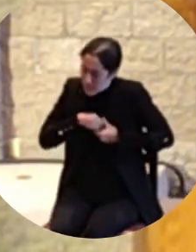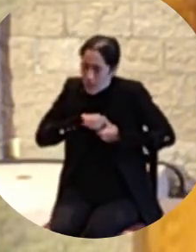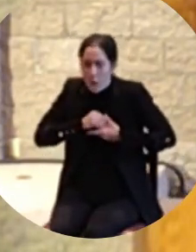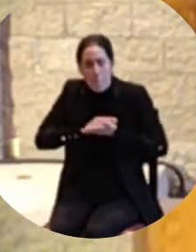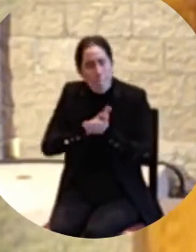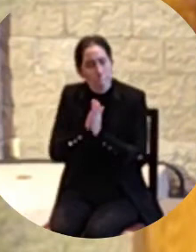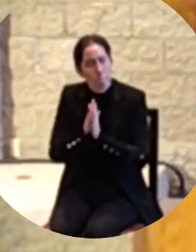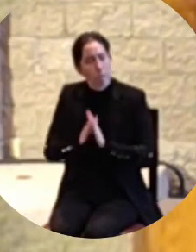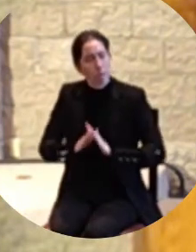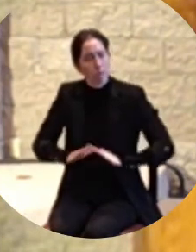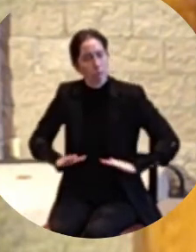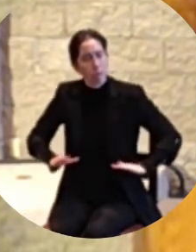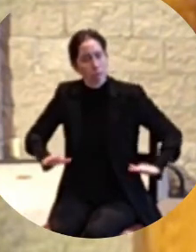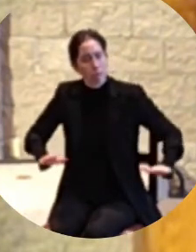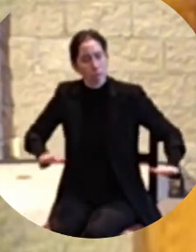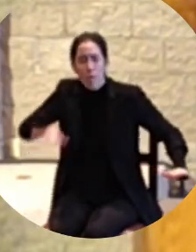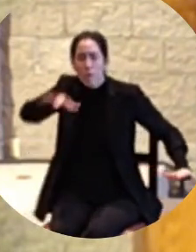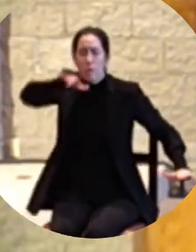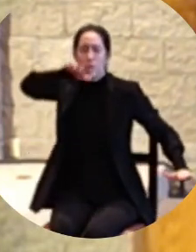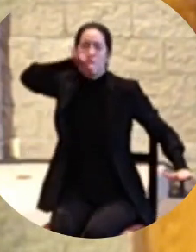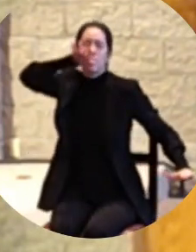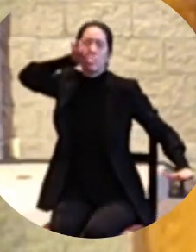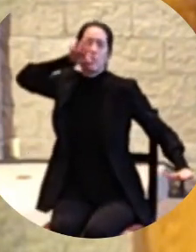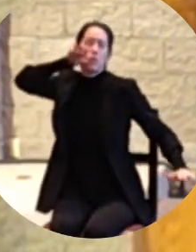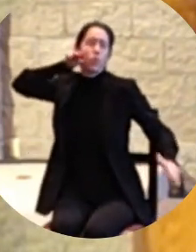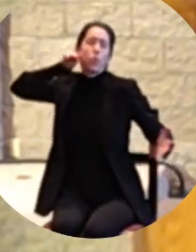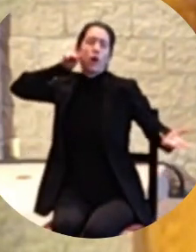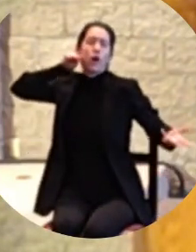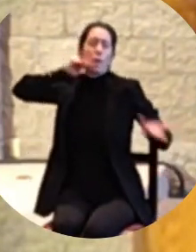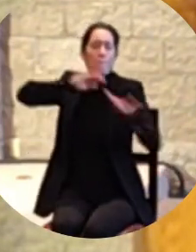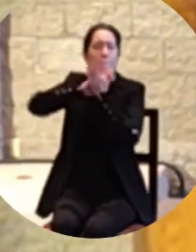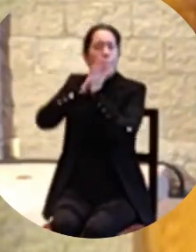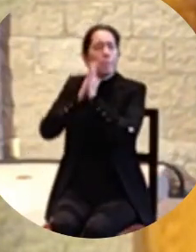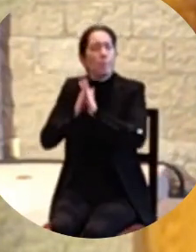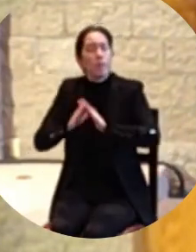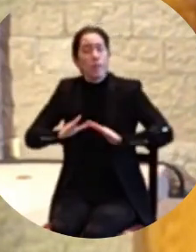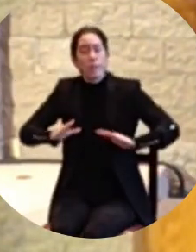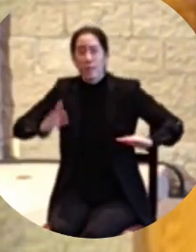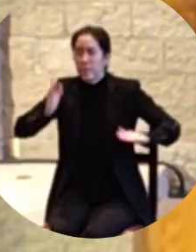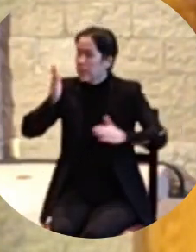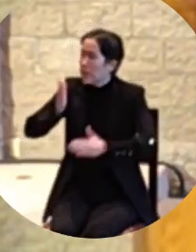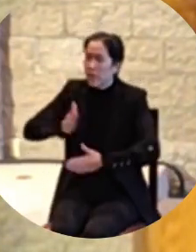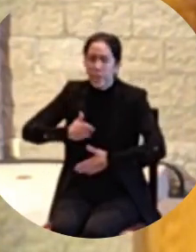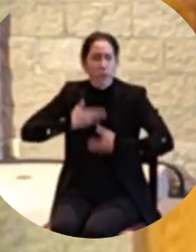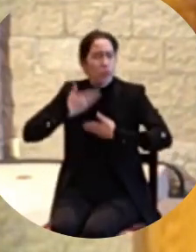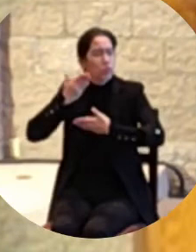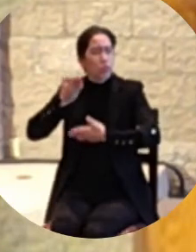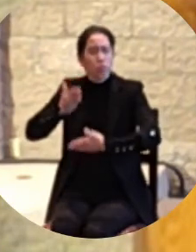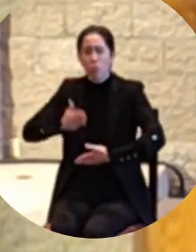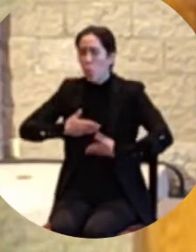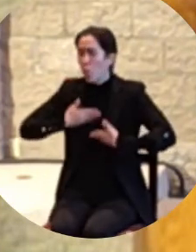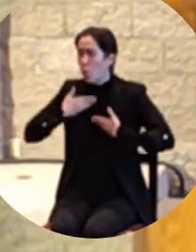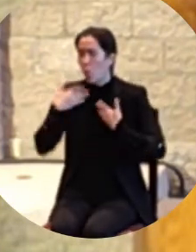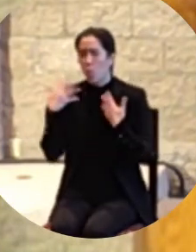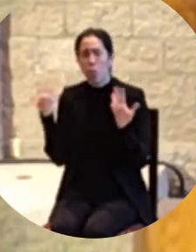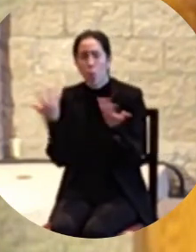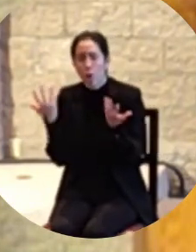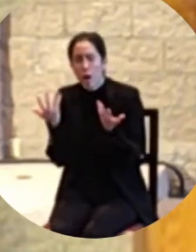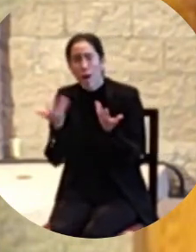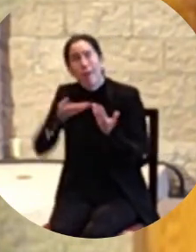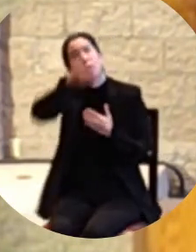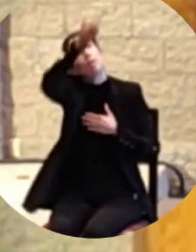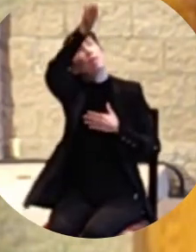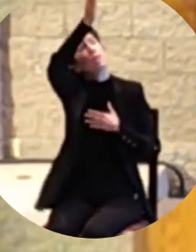Breathe into peace and the joy of being in the presence of your